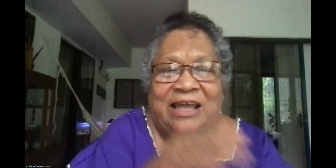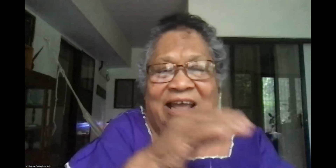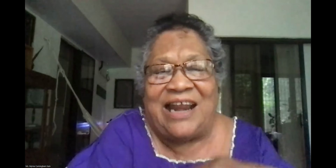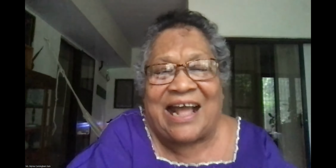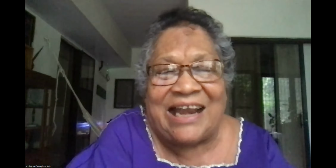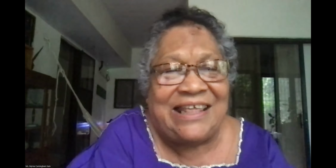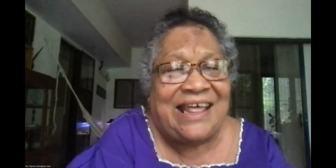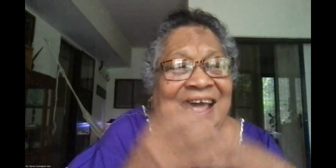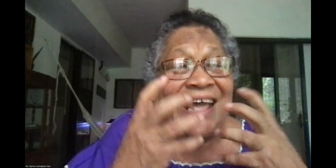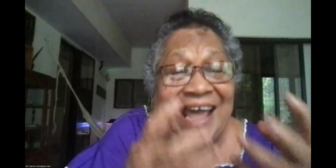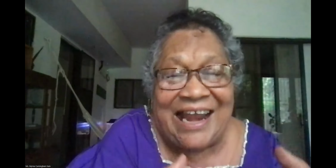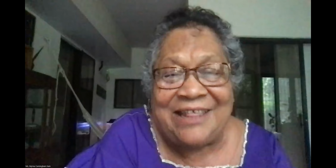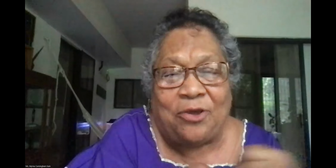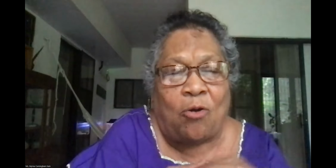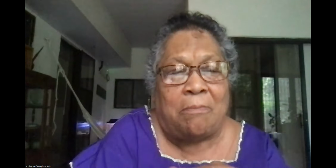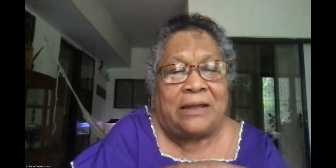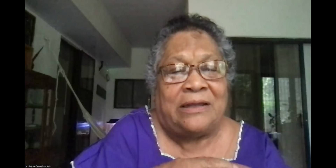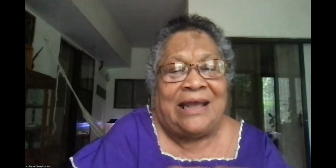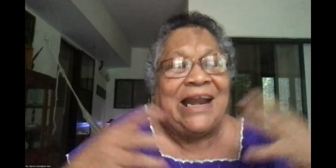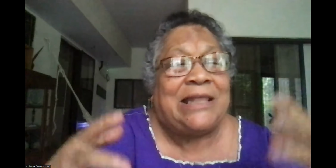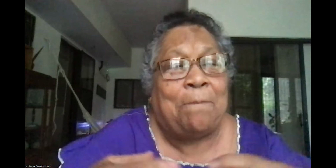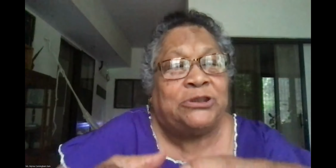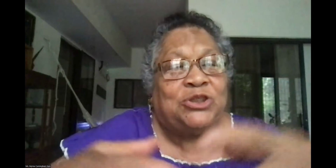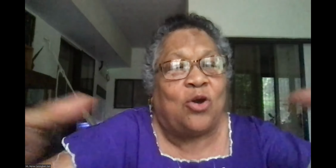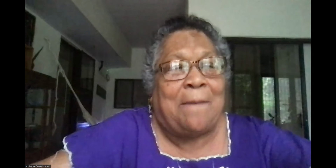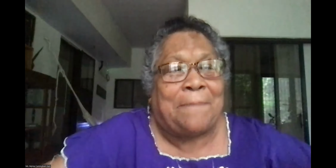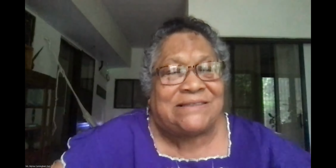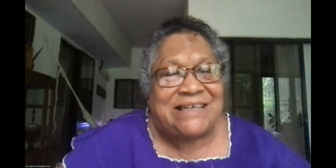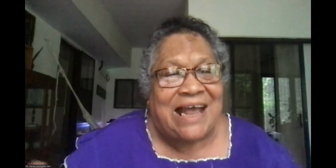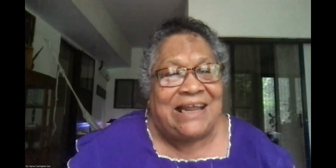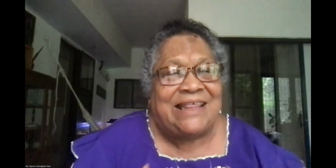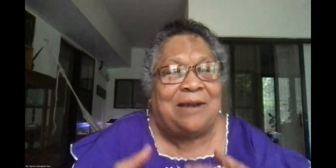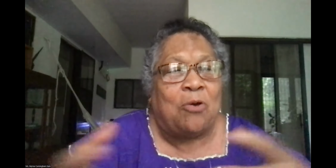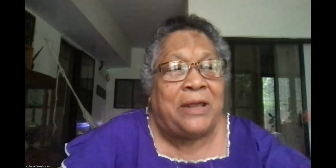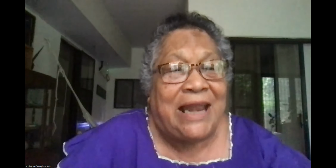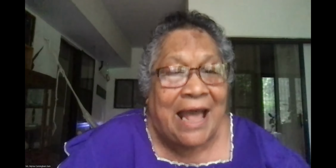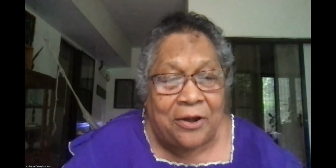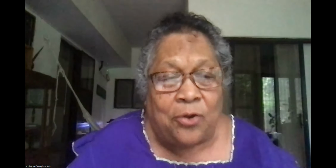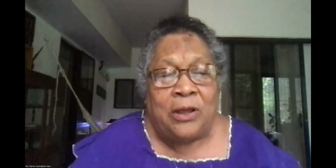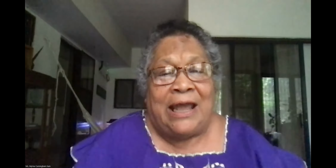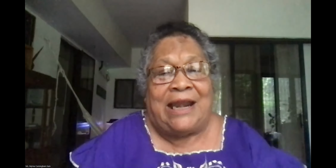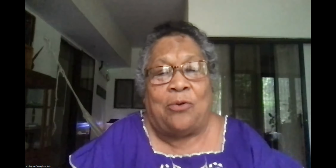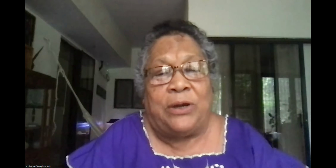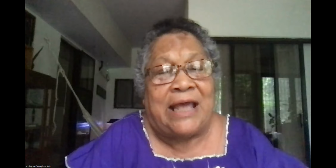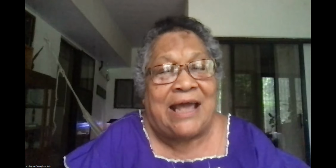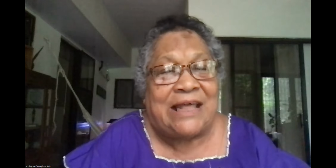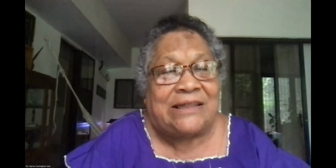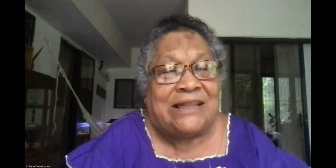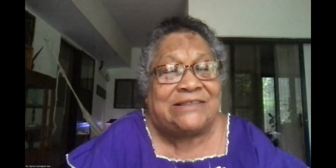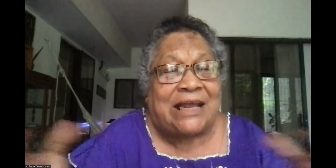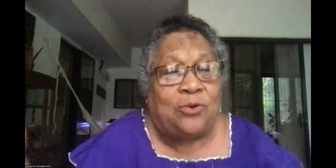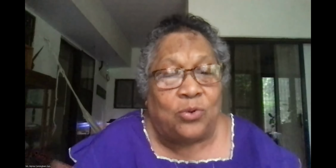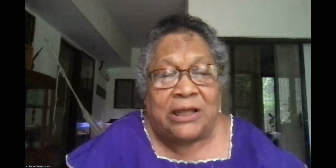in treatment, the touch, the warmth, the language, spatial distribution